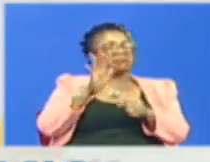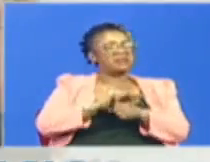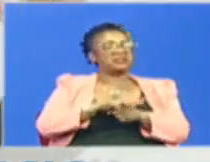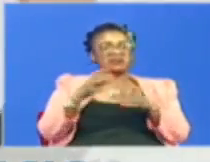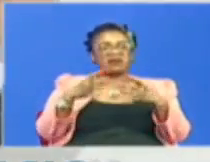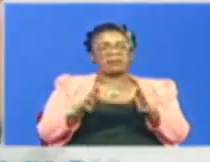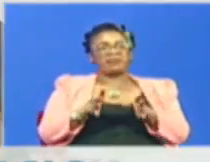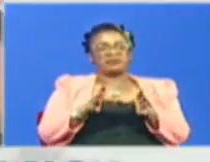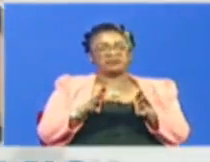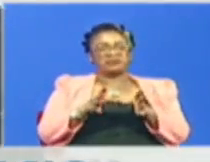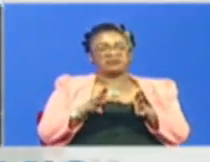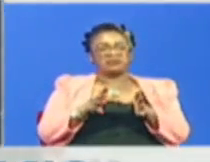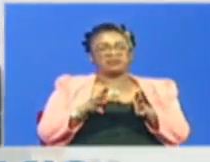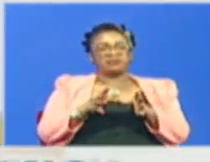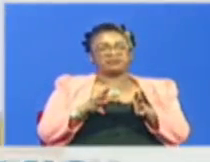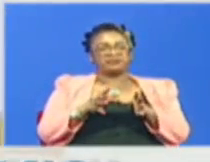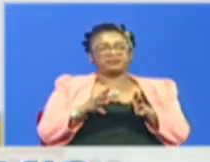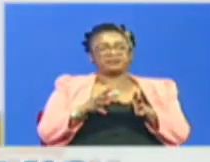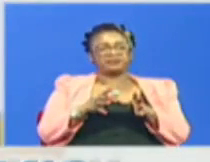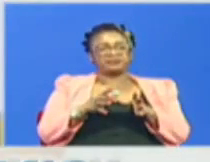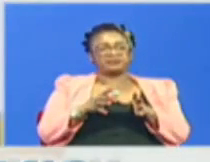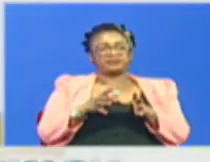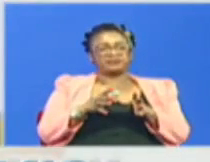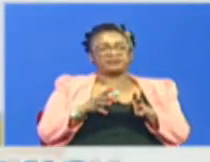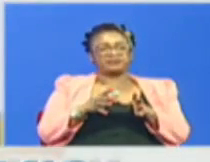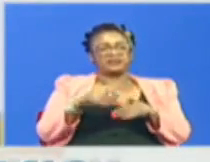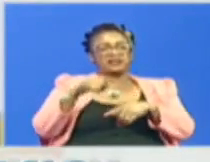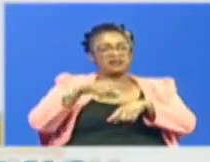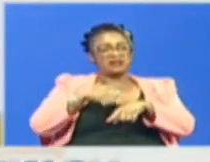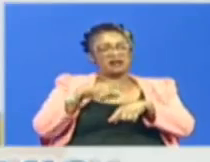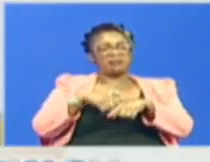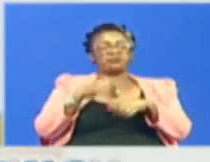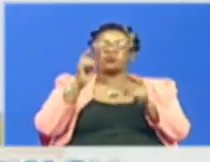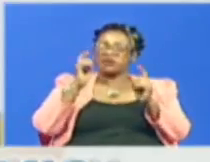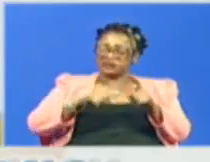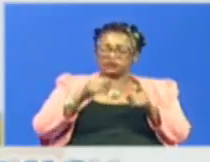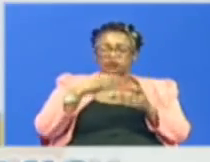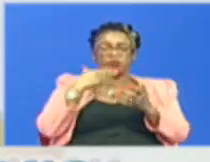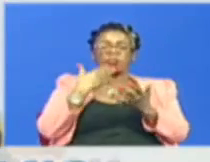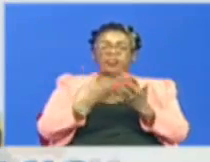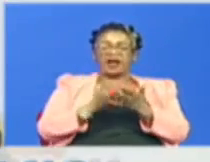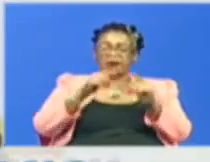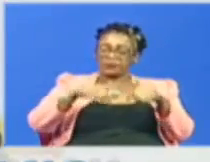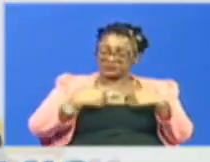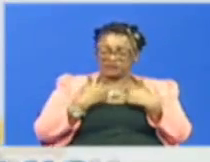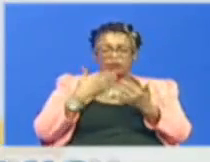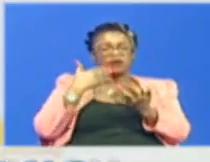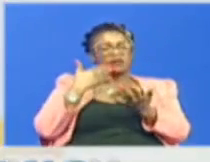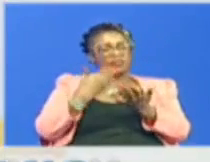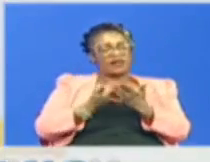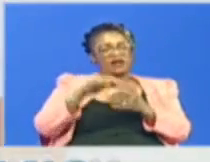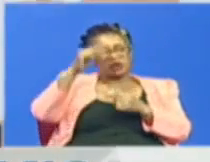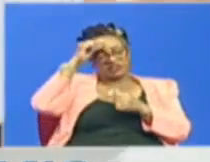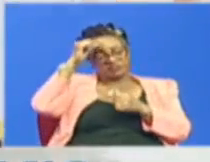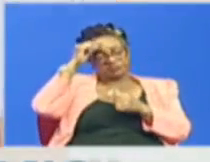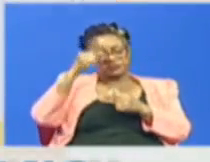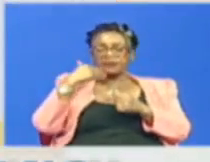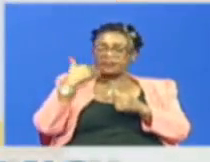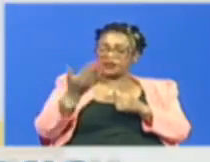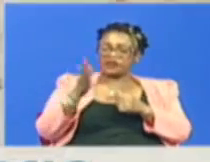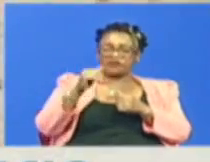when we're all talking finished, gone, whatever, we need to thank ourselves. We need to thank our government. And I say thank you from the